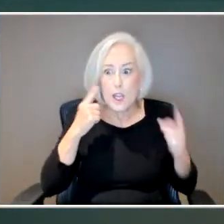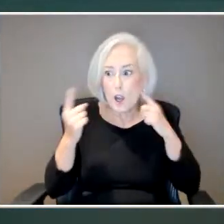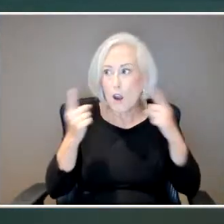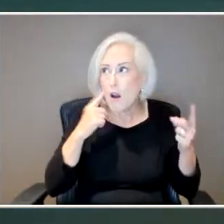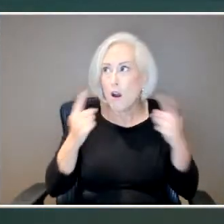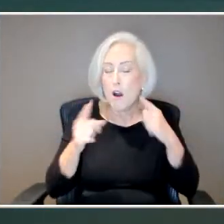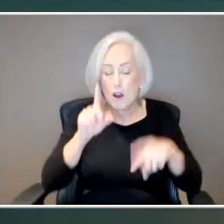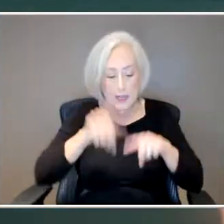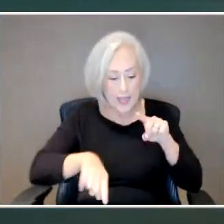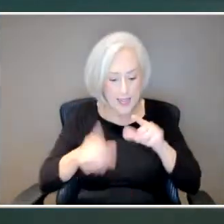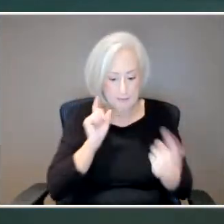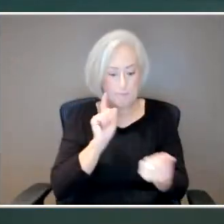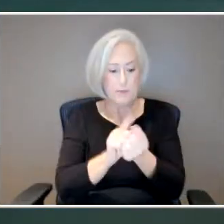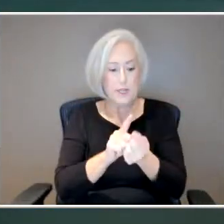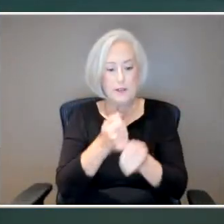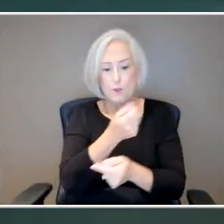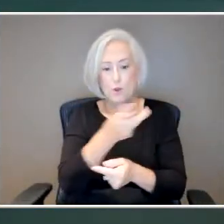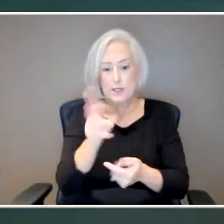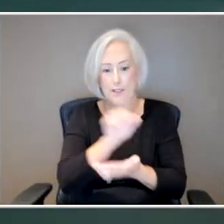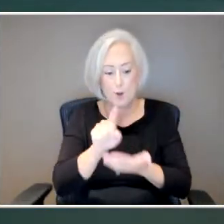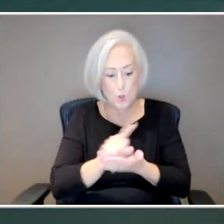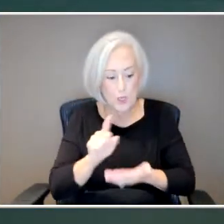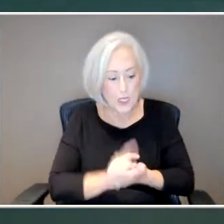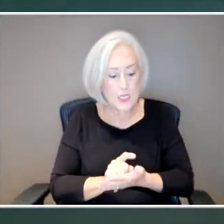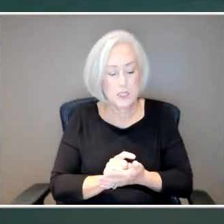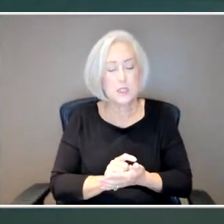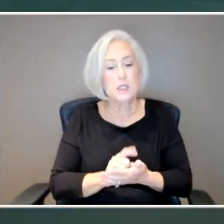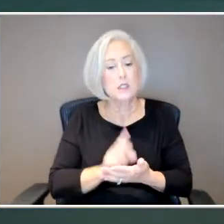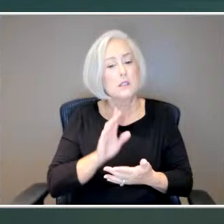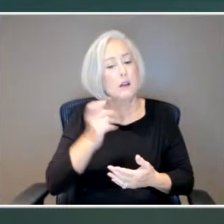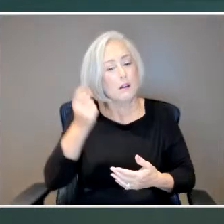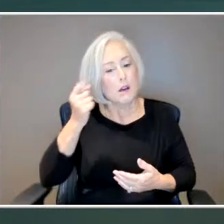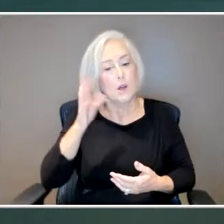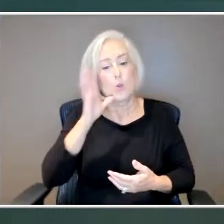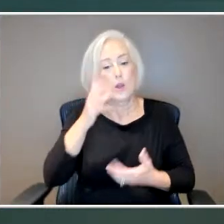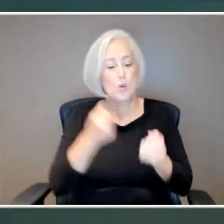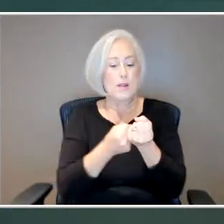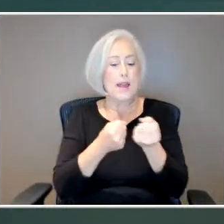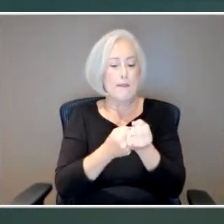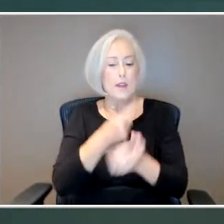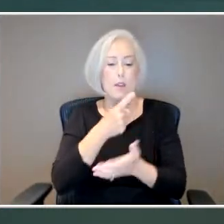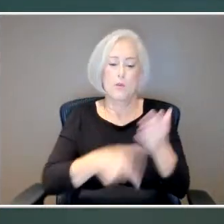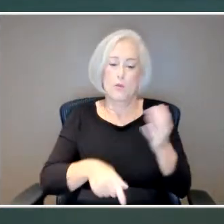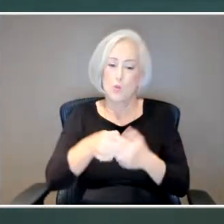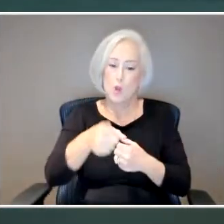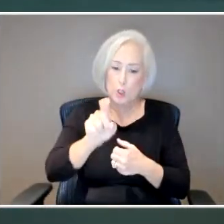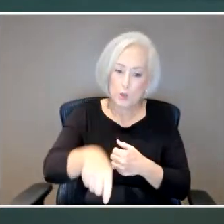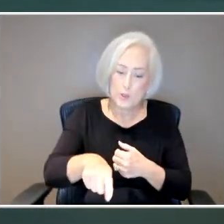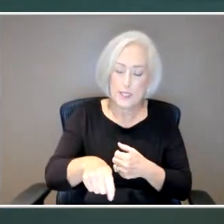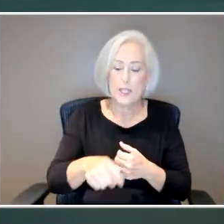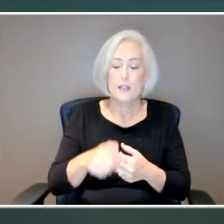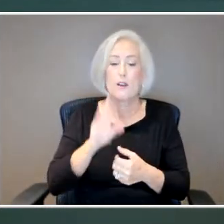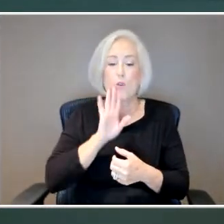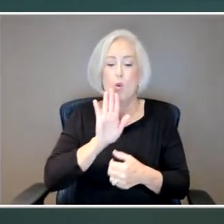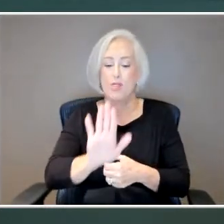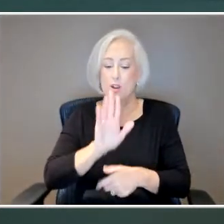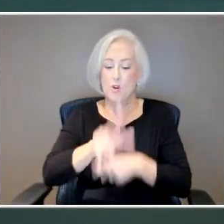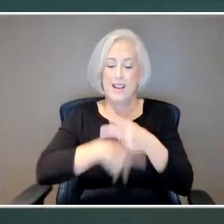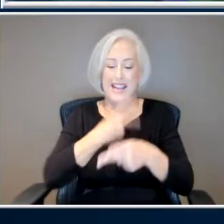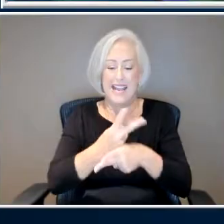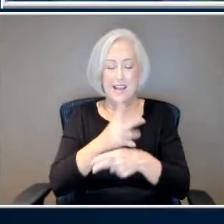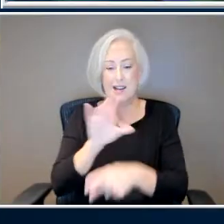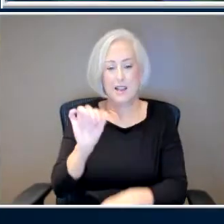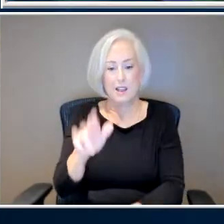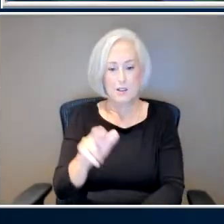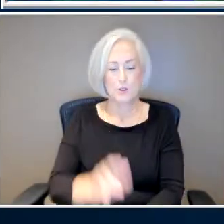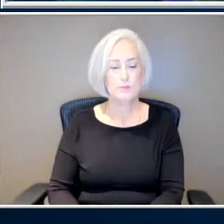that we are always going to be advocating for that patient and what they need and what's going to be best for their type of cancer.